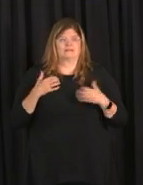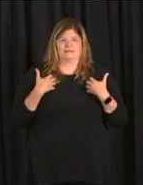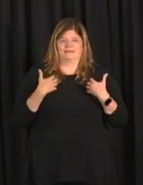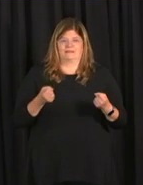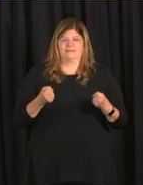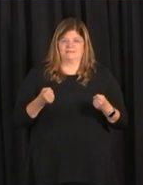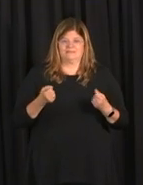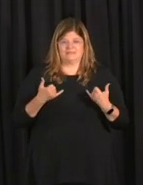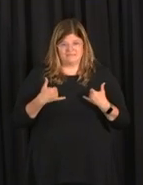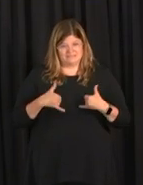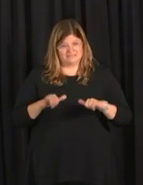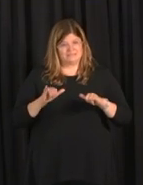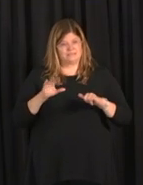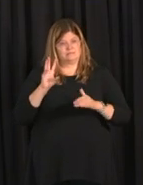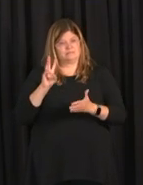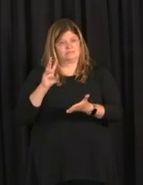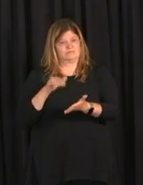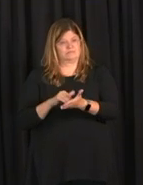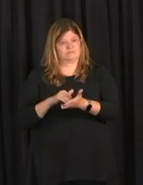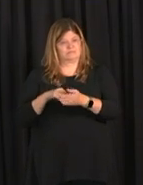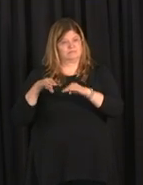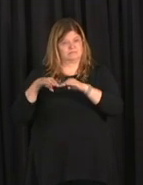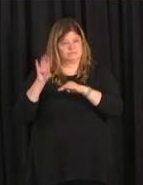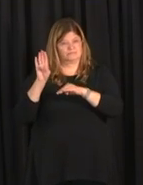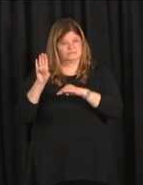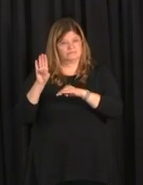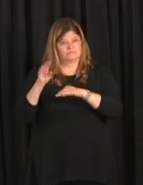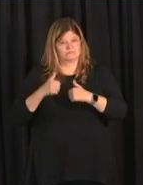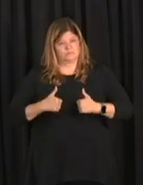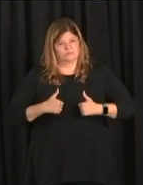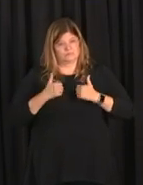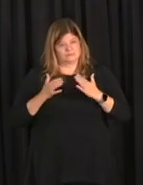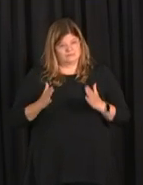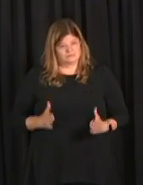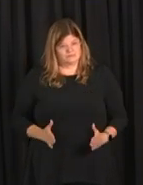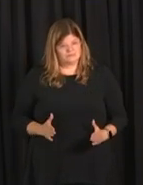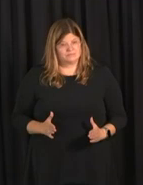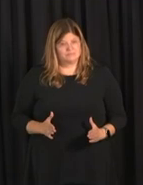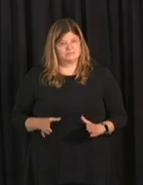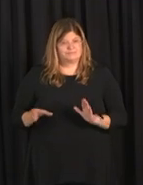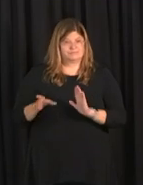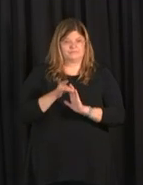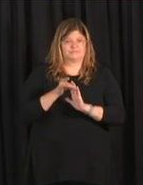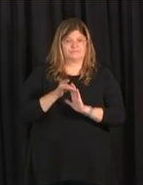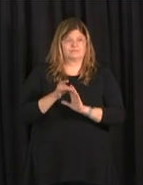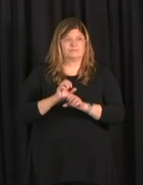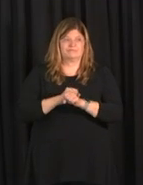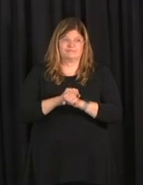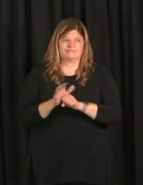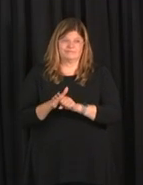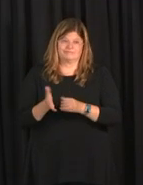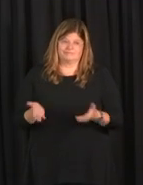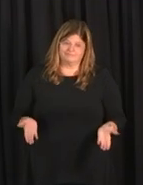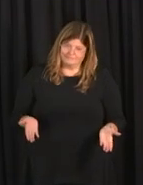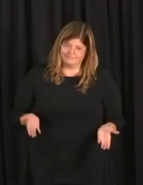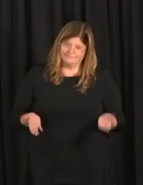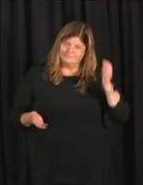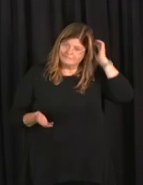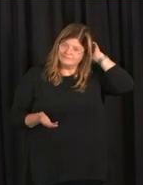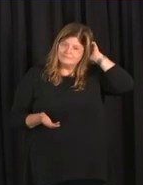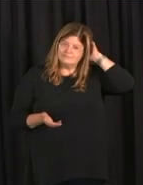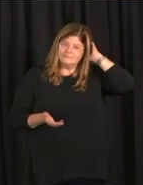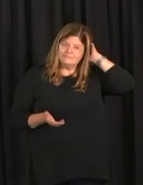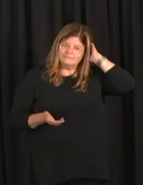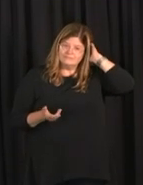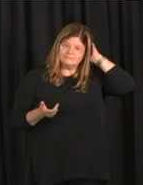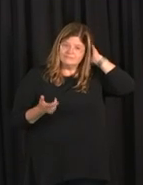So still, we're over 6,000 DC residents who have contracted the coronavirus. I'm